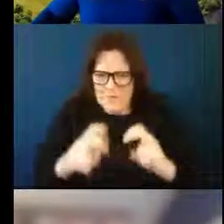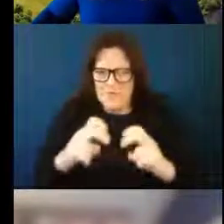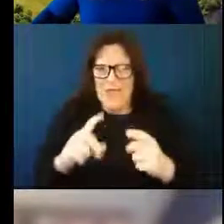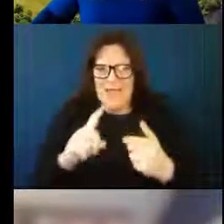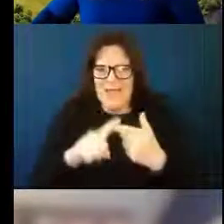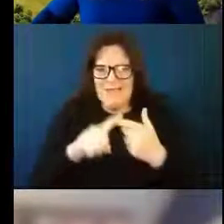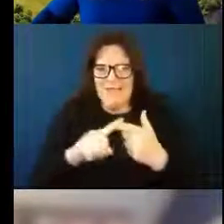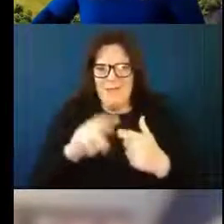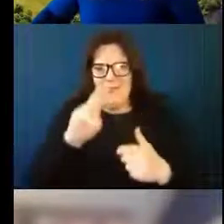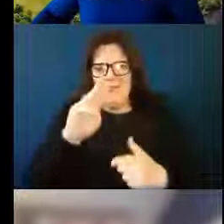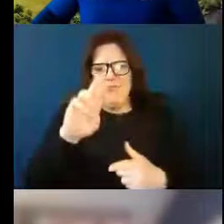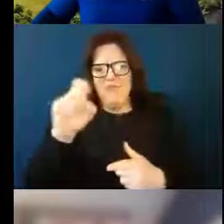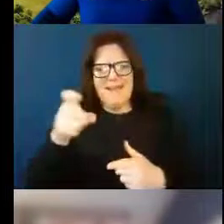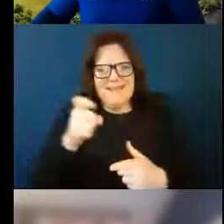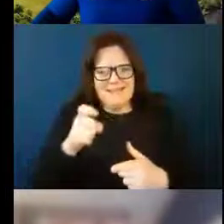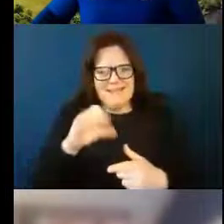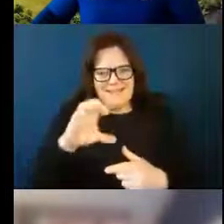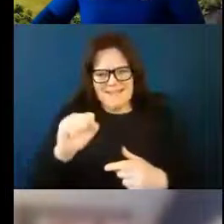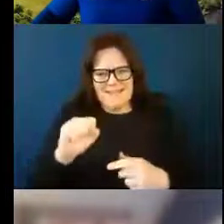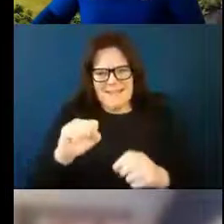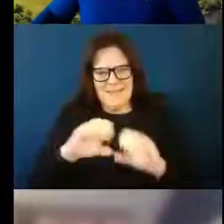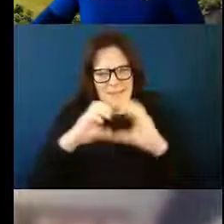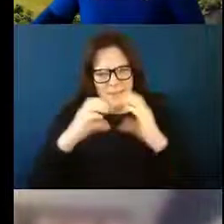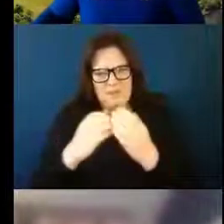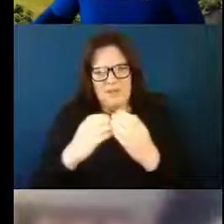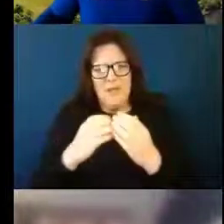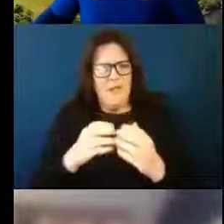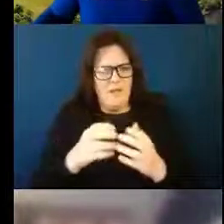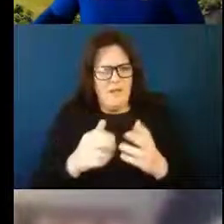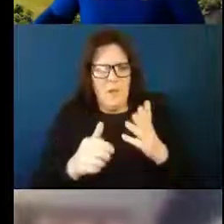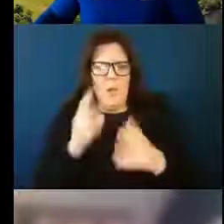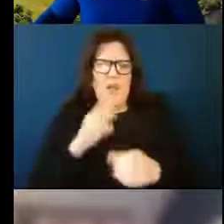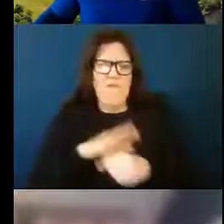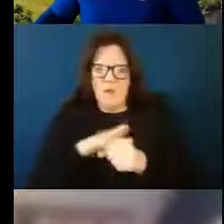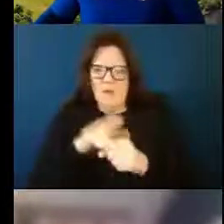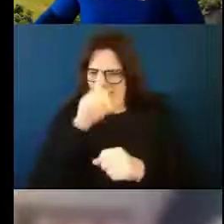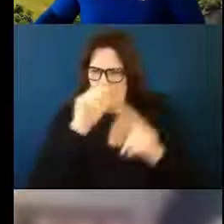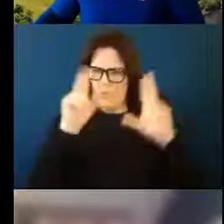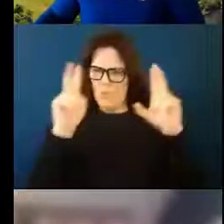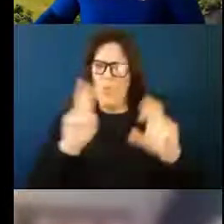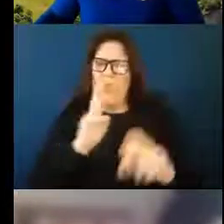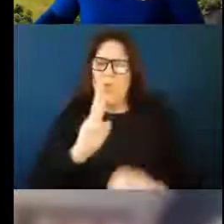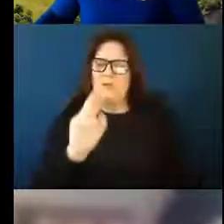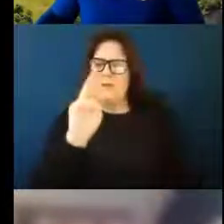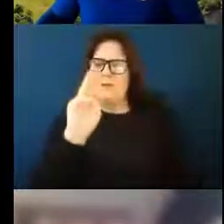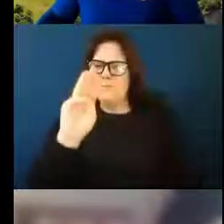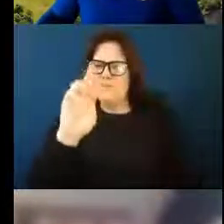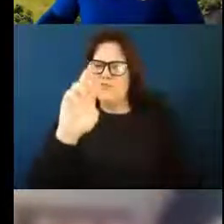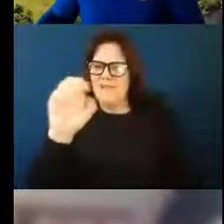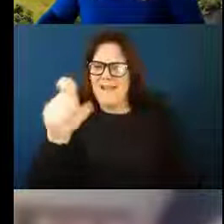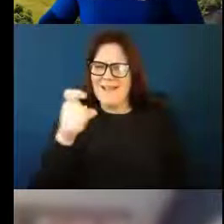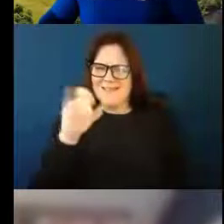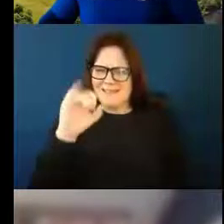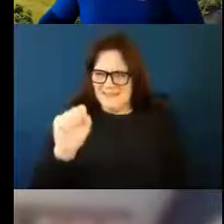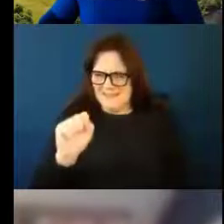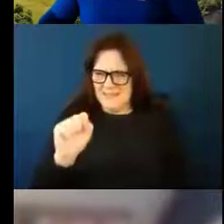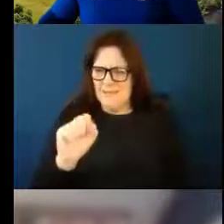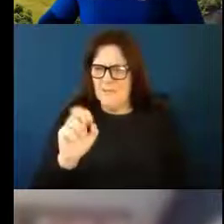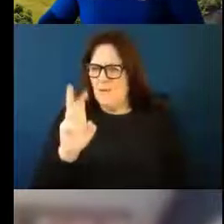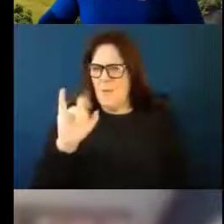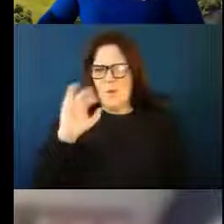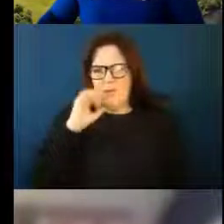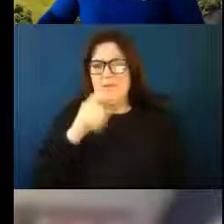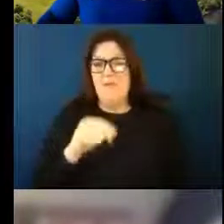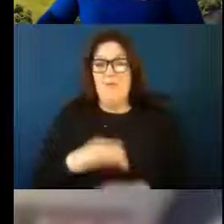praxis community. And I have purposefully put the word praxis in there because it's